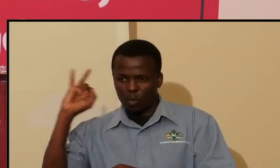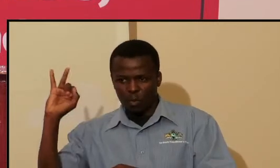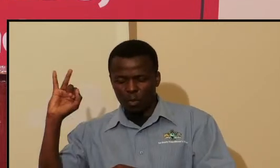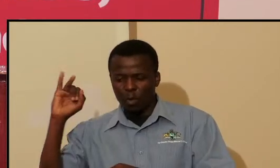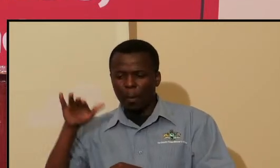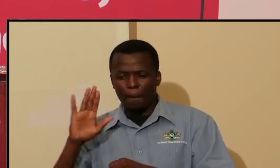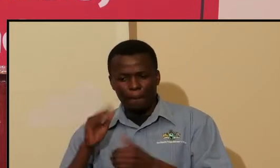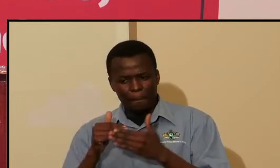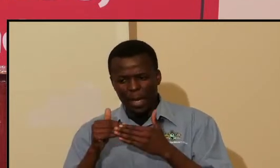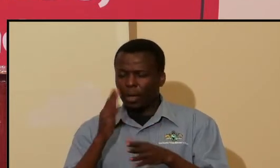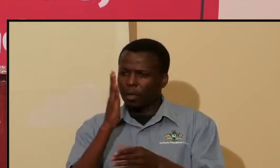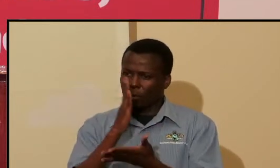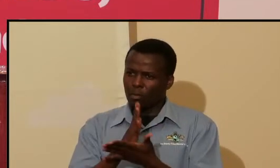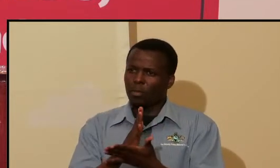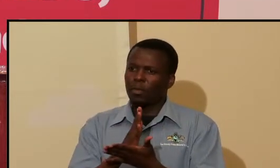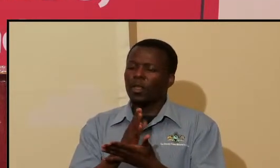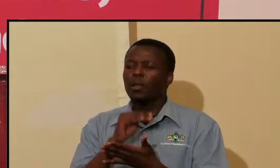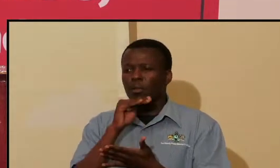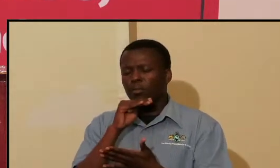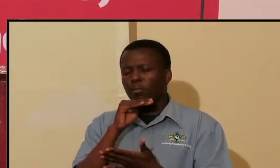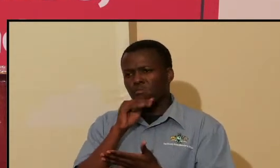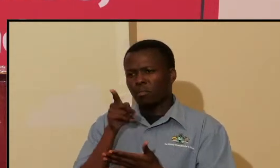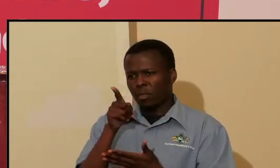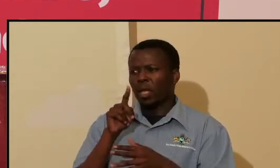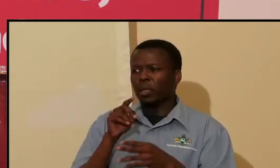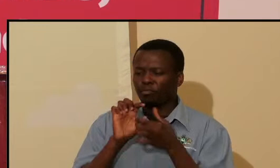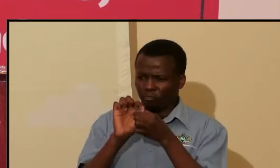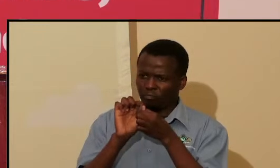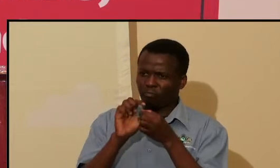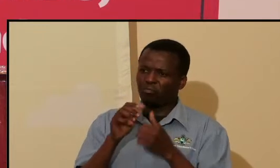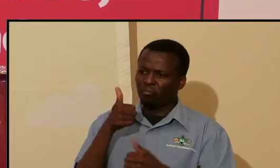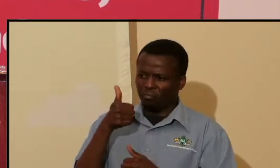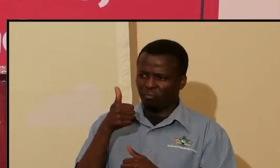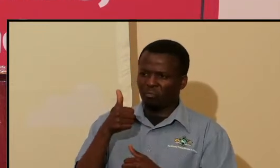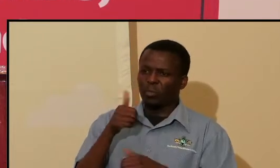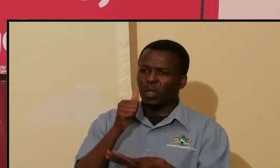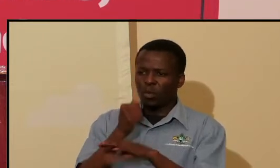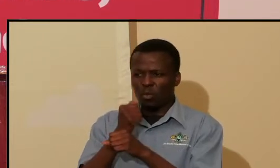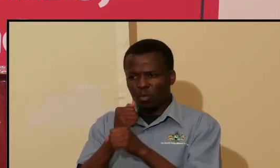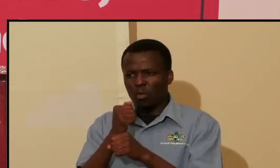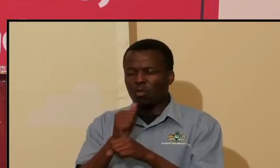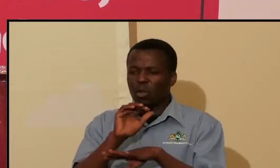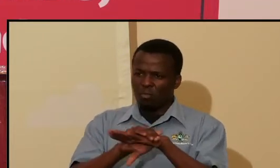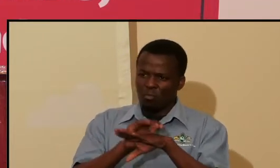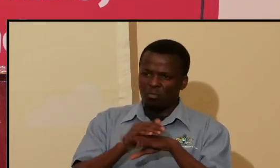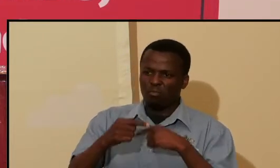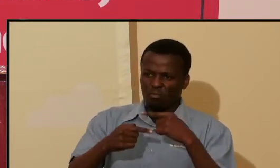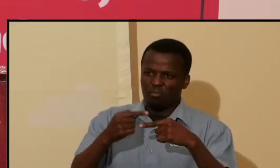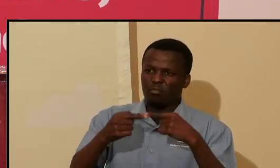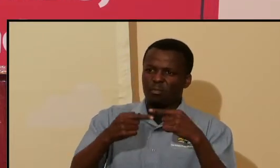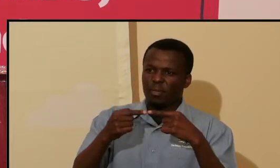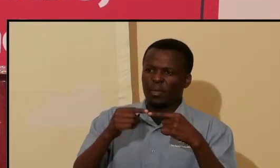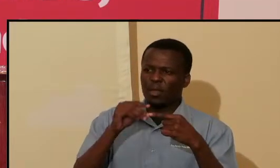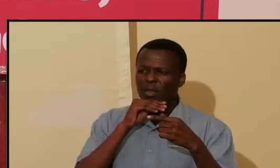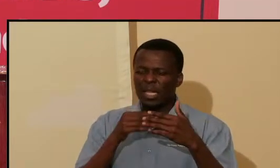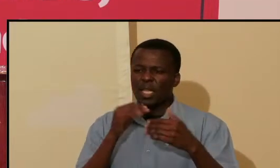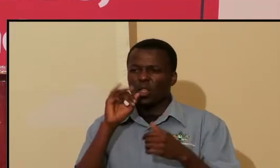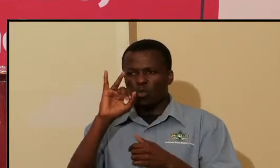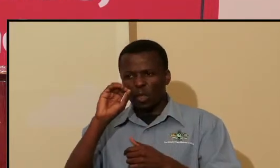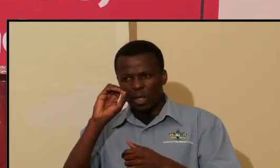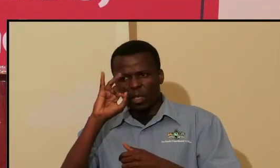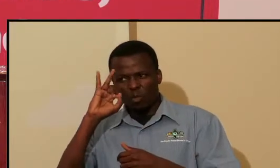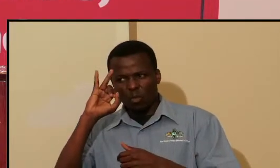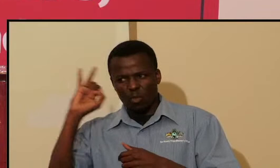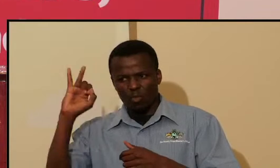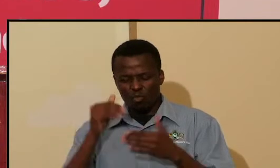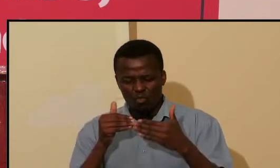we think we are on the right track of actually ending AIDS by 2022. And 2022 is not far off. It's just only next